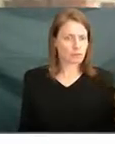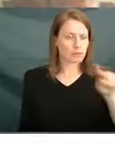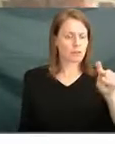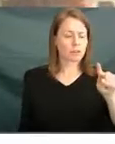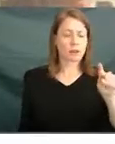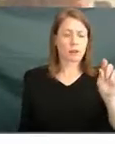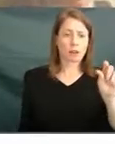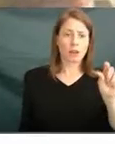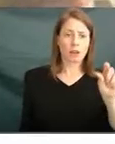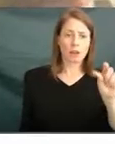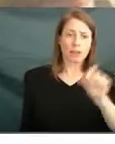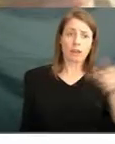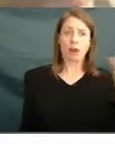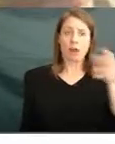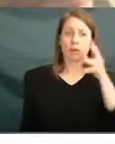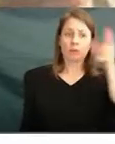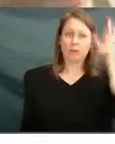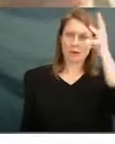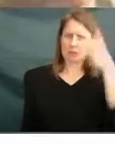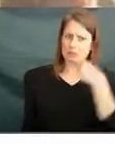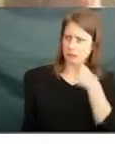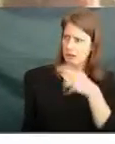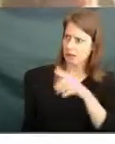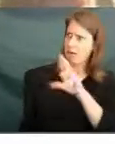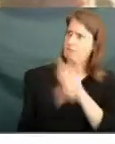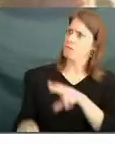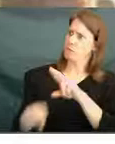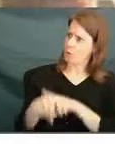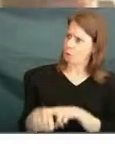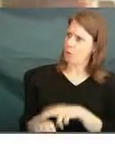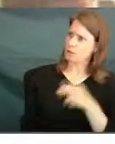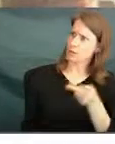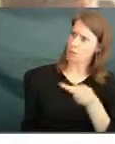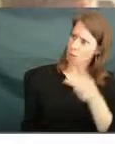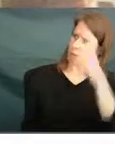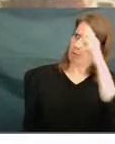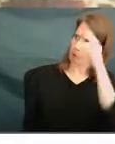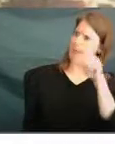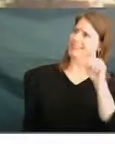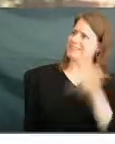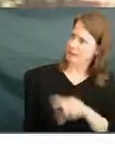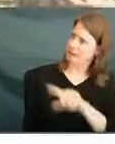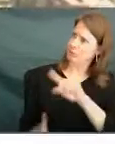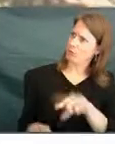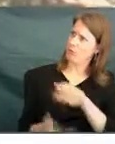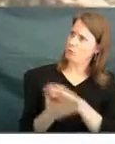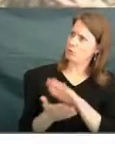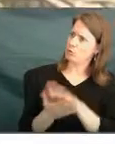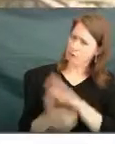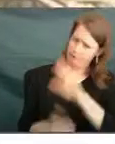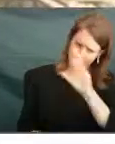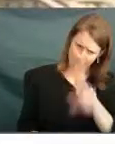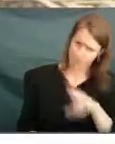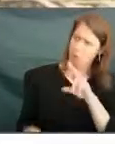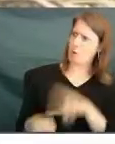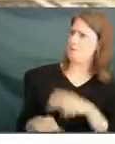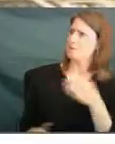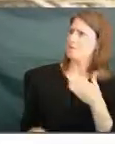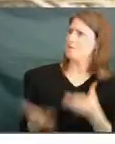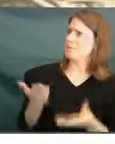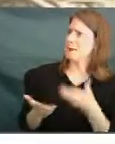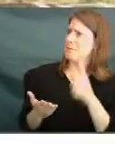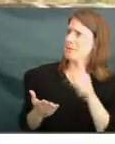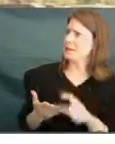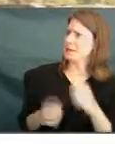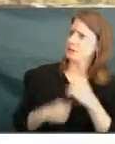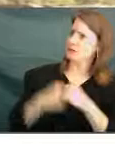kindergarten maybe more than any other child at that moment. So they said, of course, these children must come to our kindergarten and be